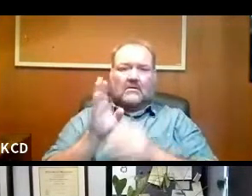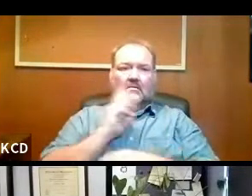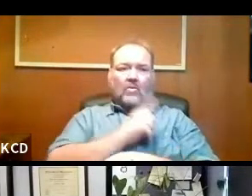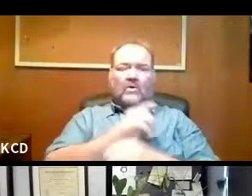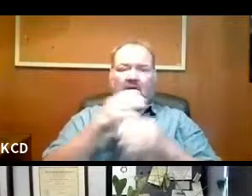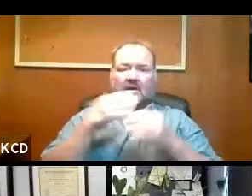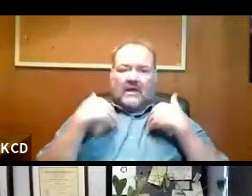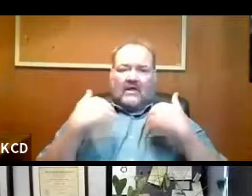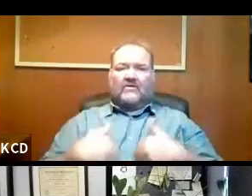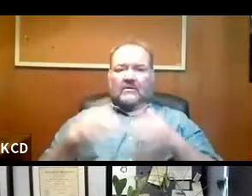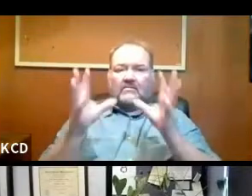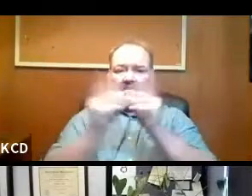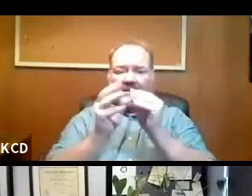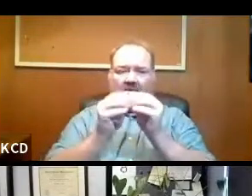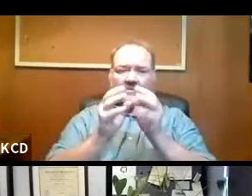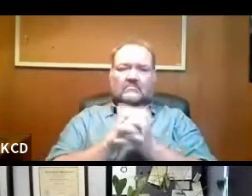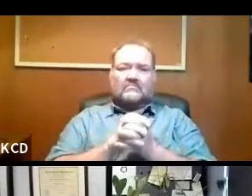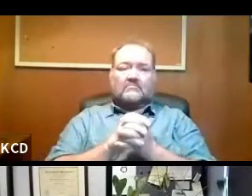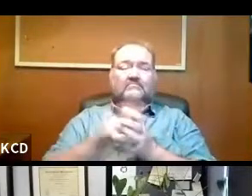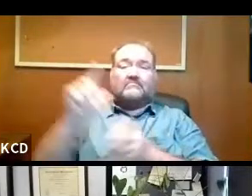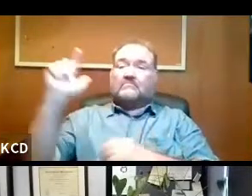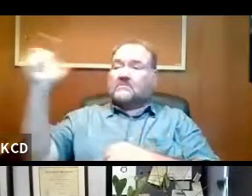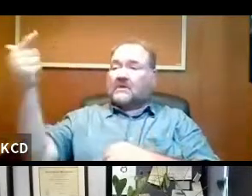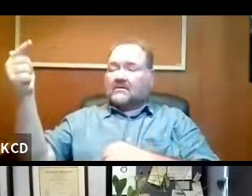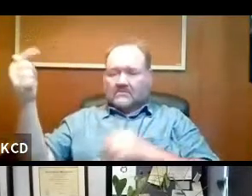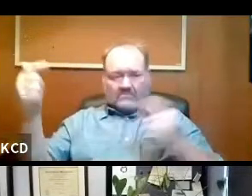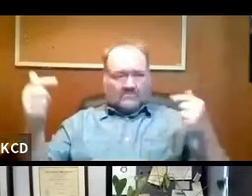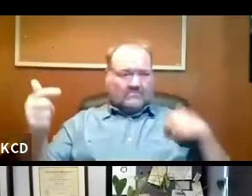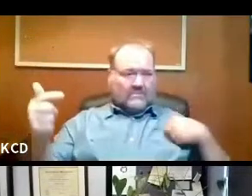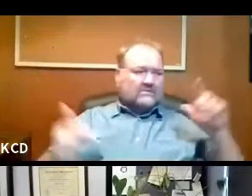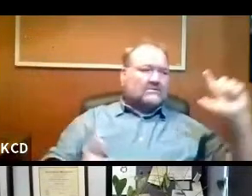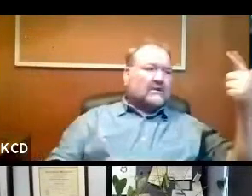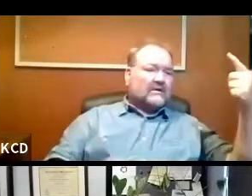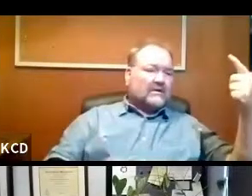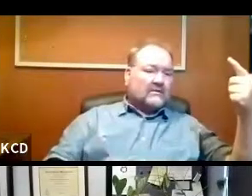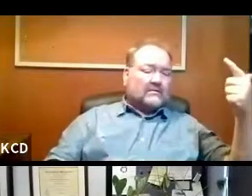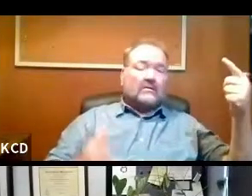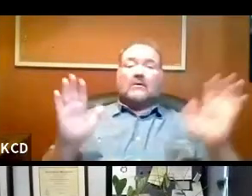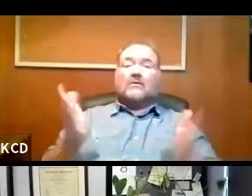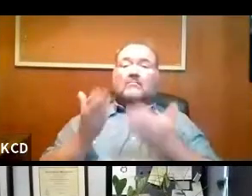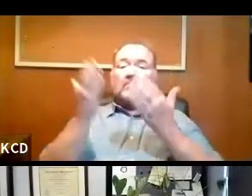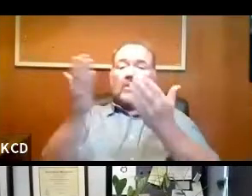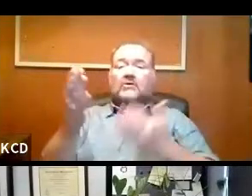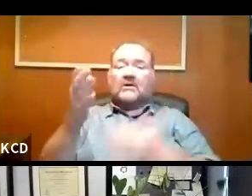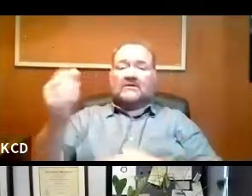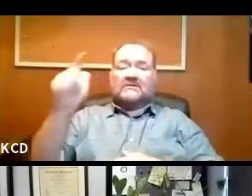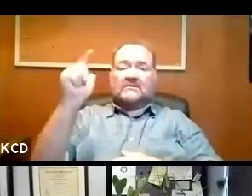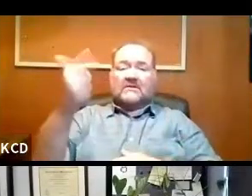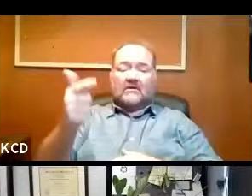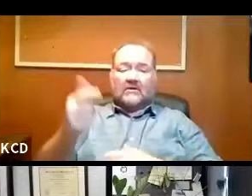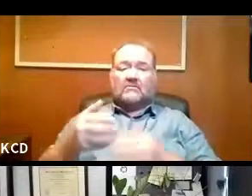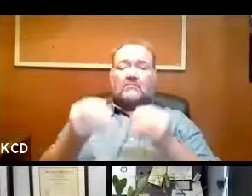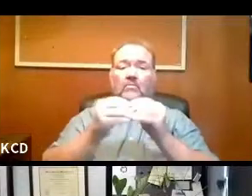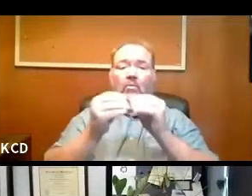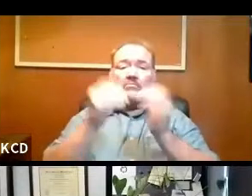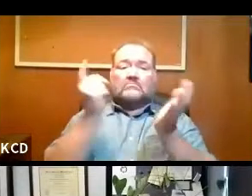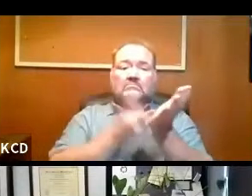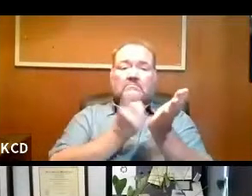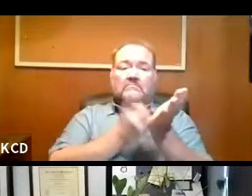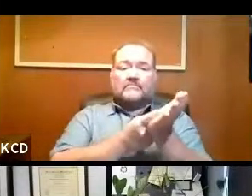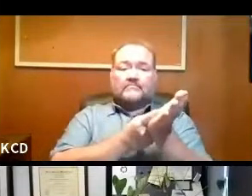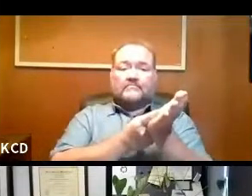meeting. Is there a second? I'll second that. So we have a motion and a second. Further discussion?